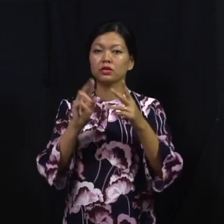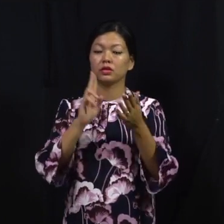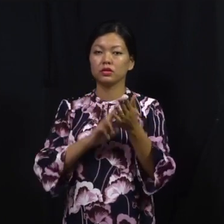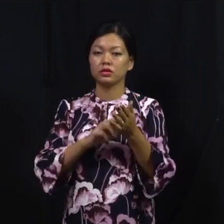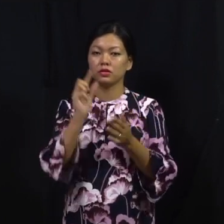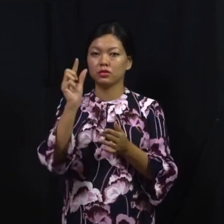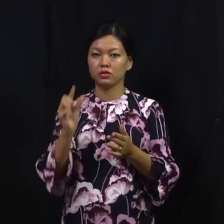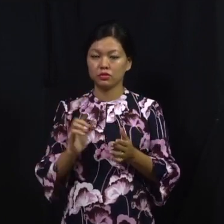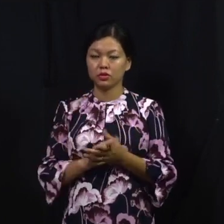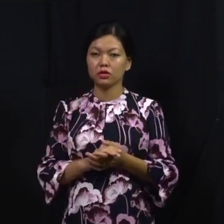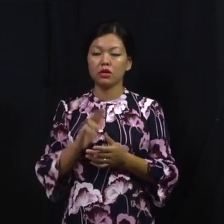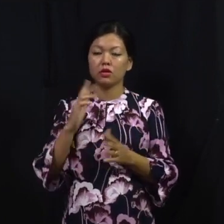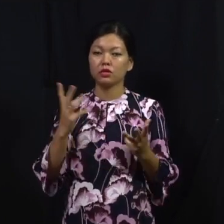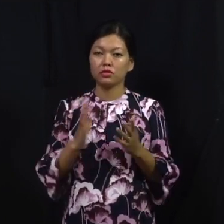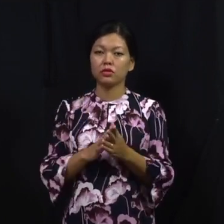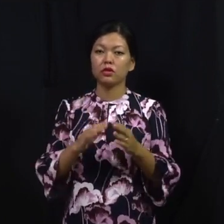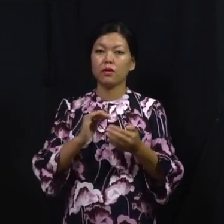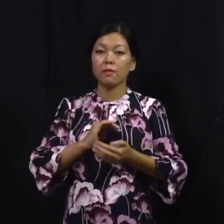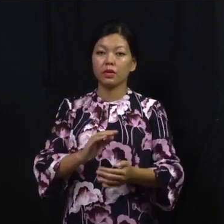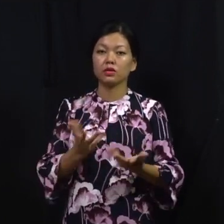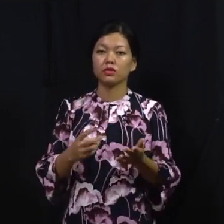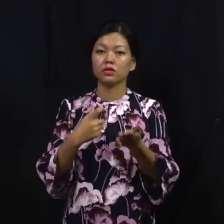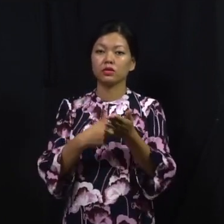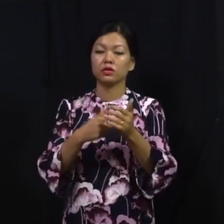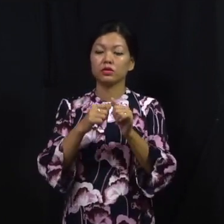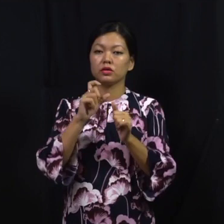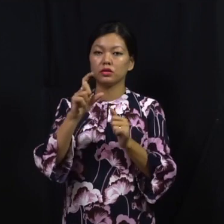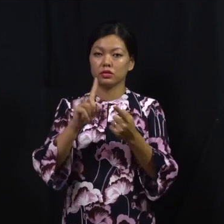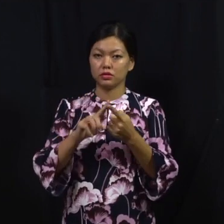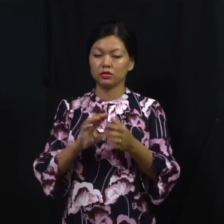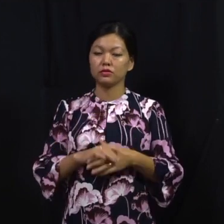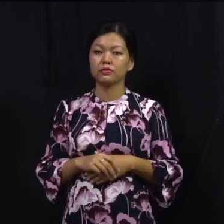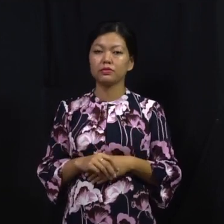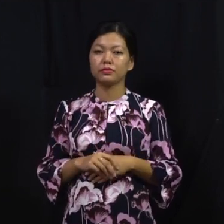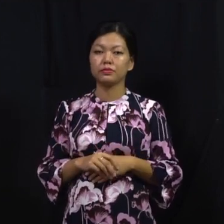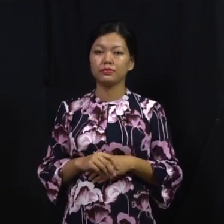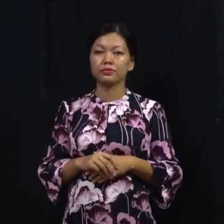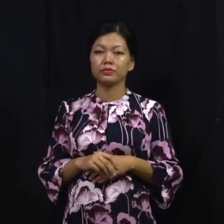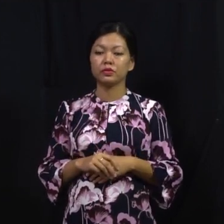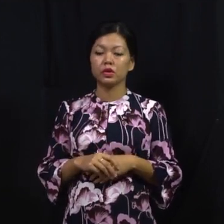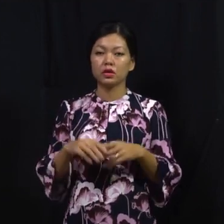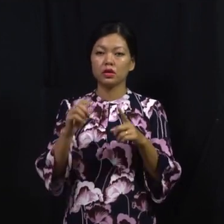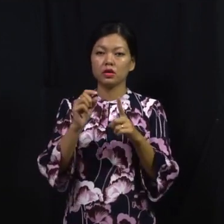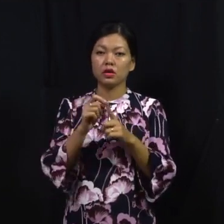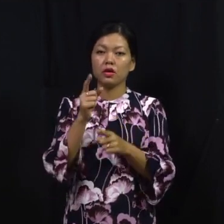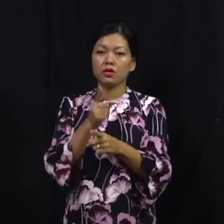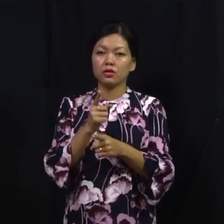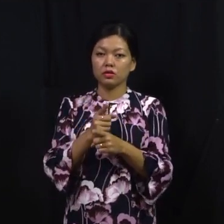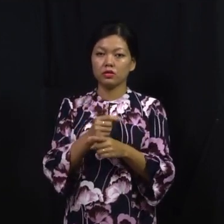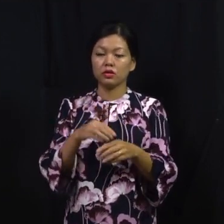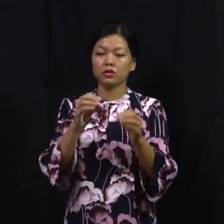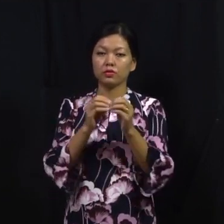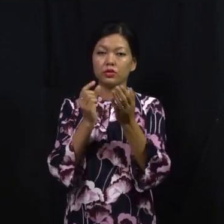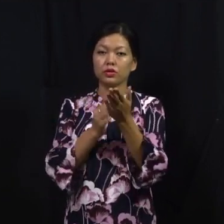or race. Okay, so a nation is something to do with our birth and our race. All right, Professor Burgess, he used this